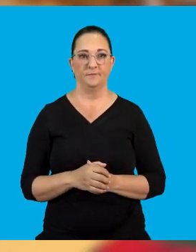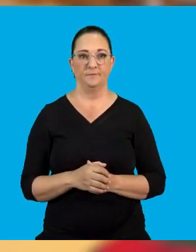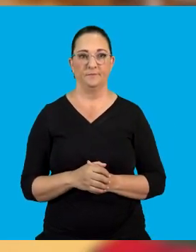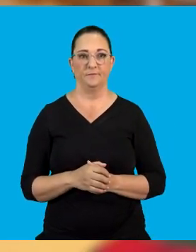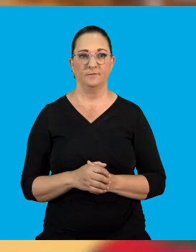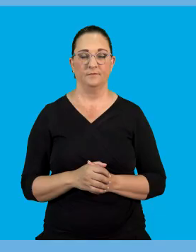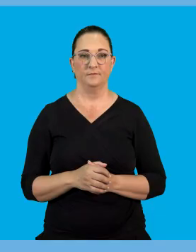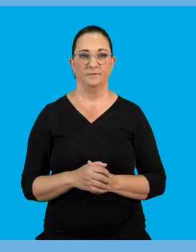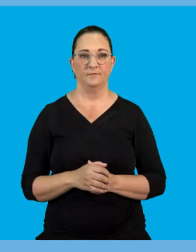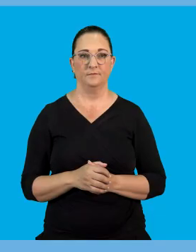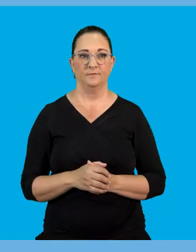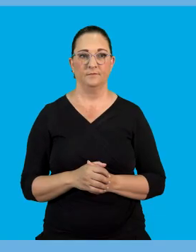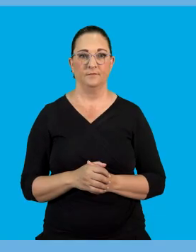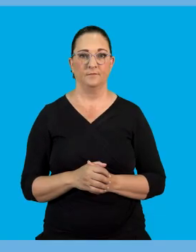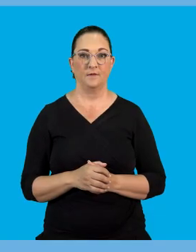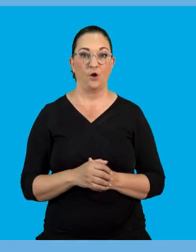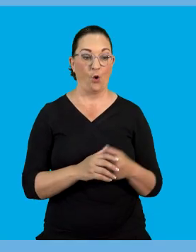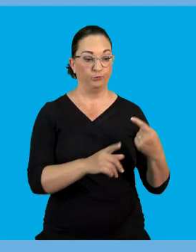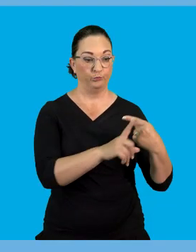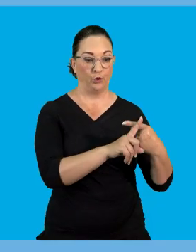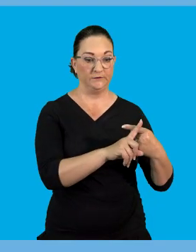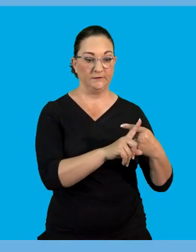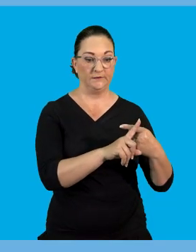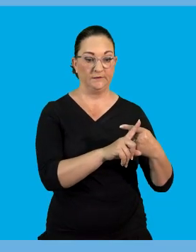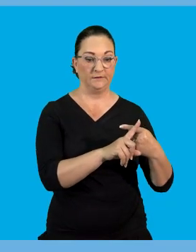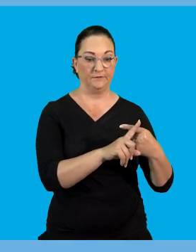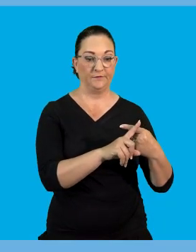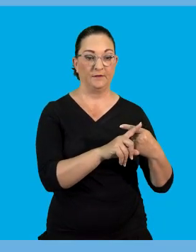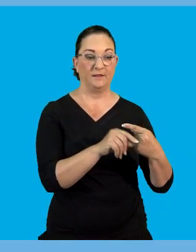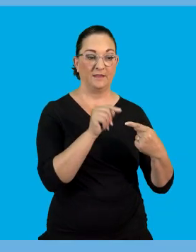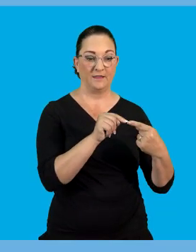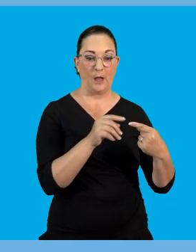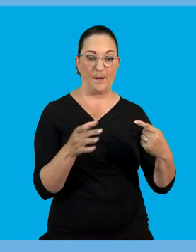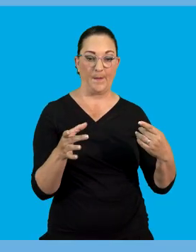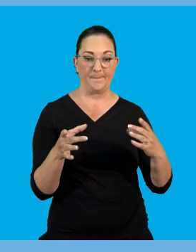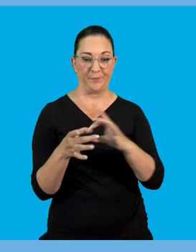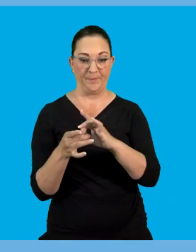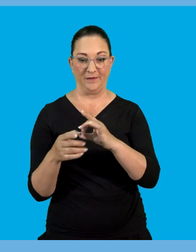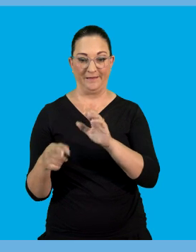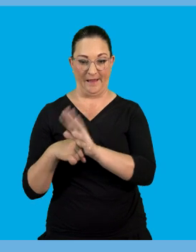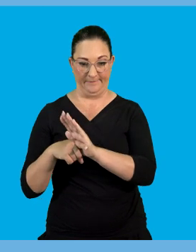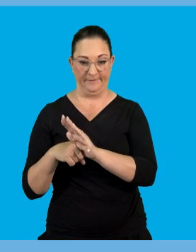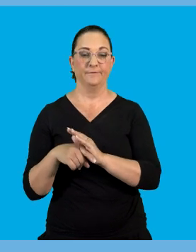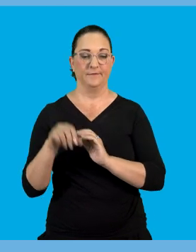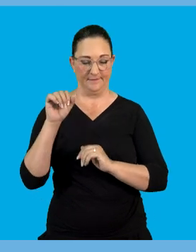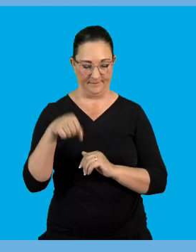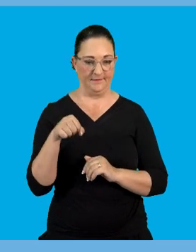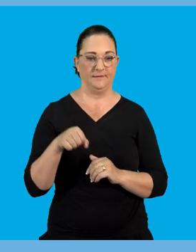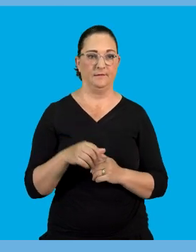other. So, positively charged atoms are attracted to negatively charged atoms, as we know